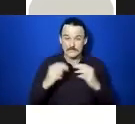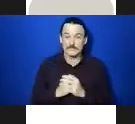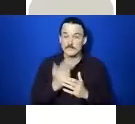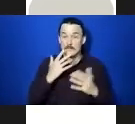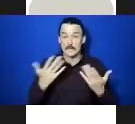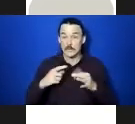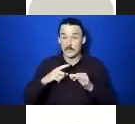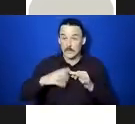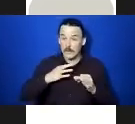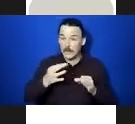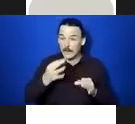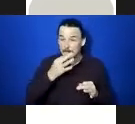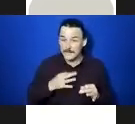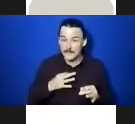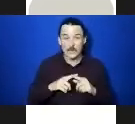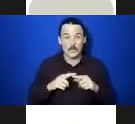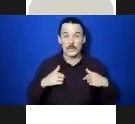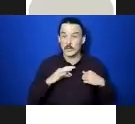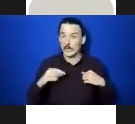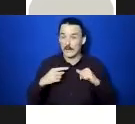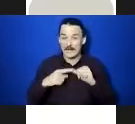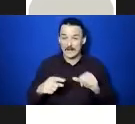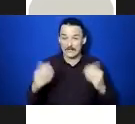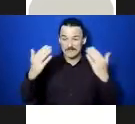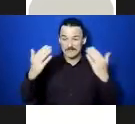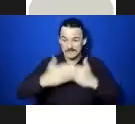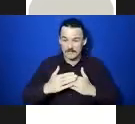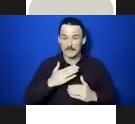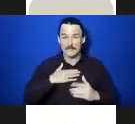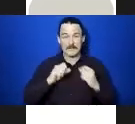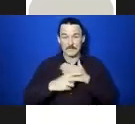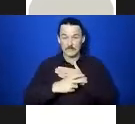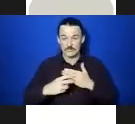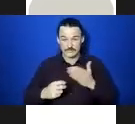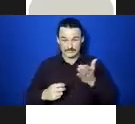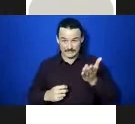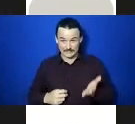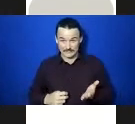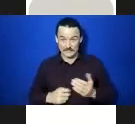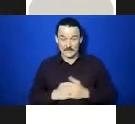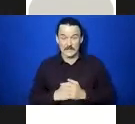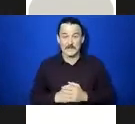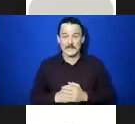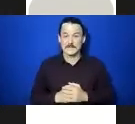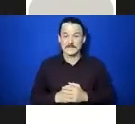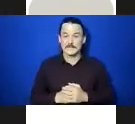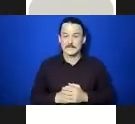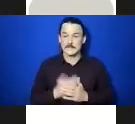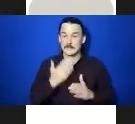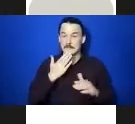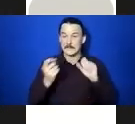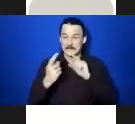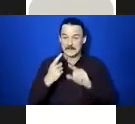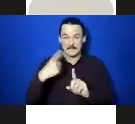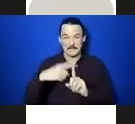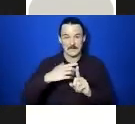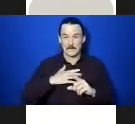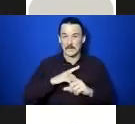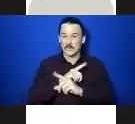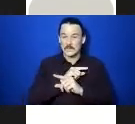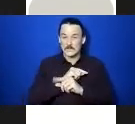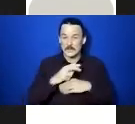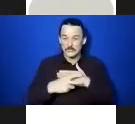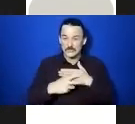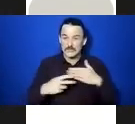questions that aren't answered this evening, my email address is on the slide. Also my Twitter handle, and I do